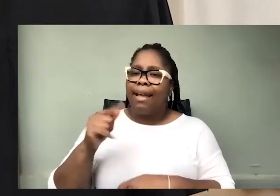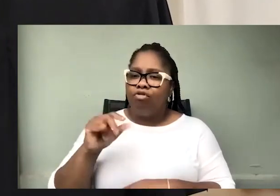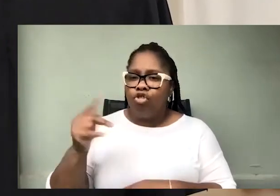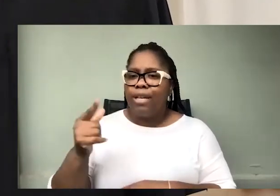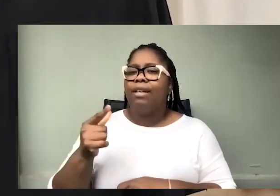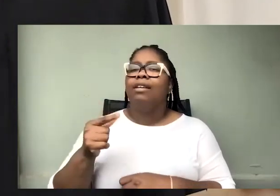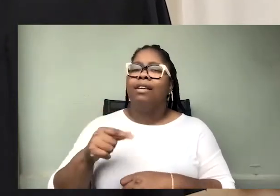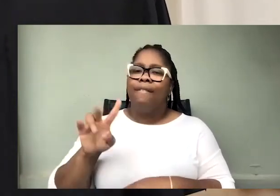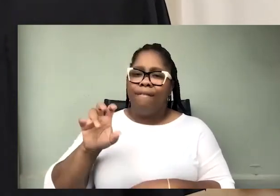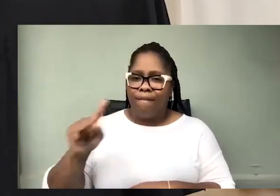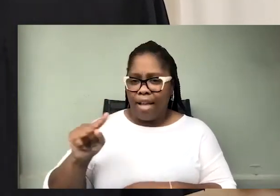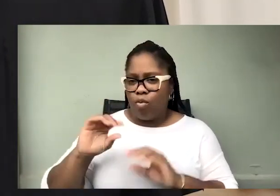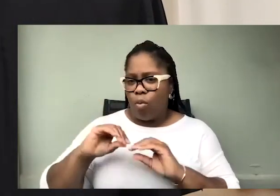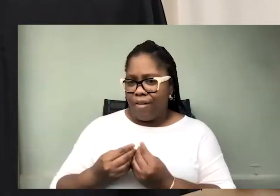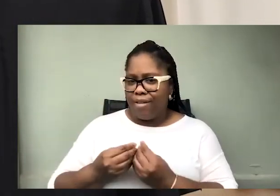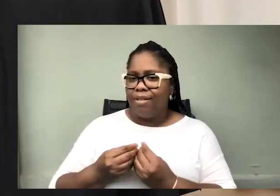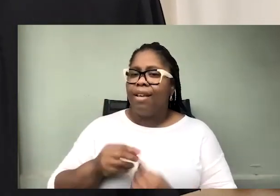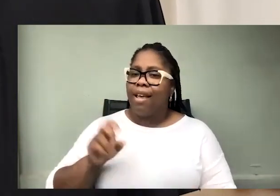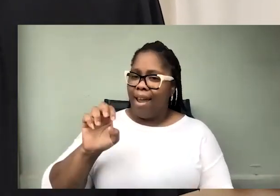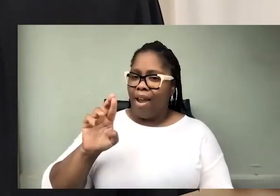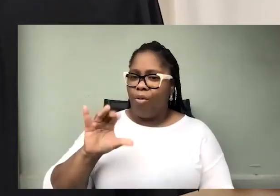Danczak.